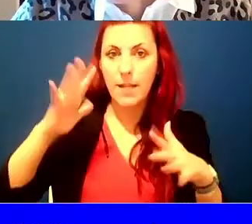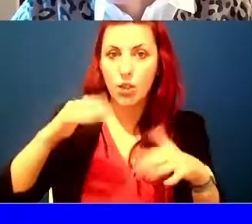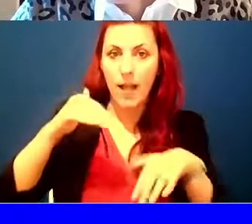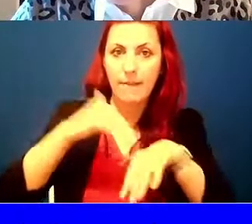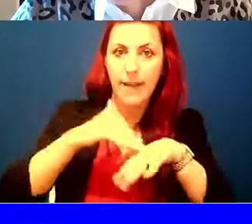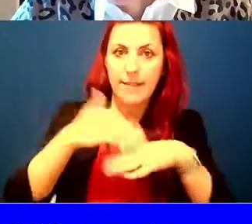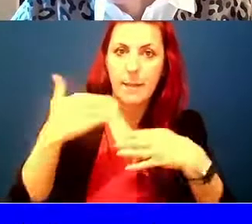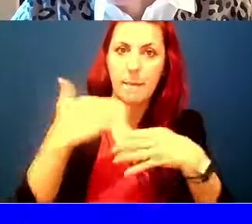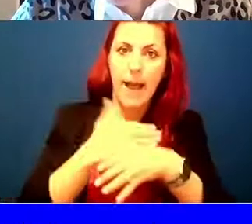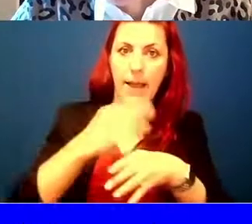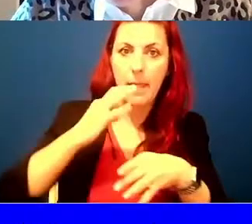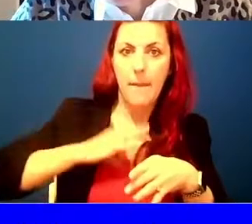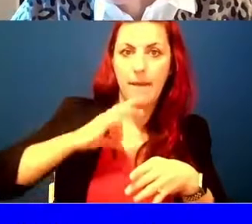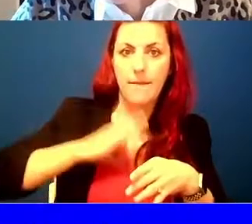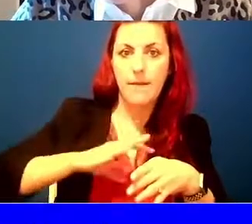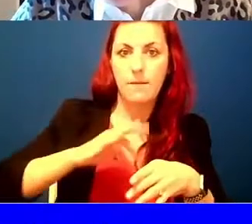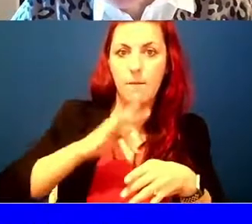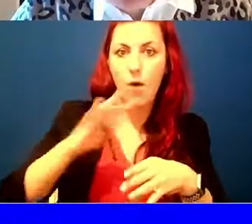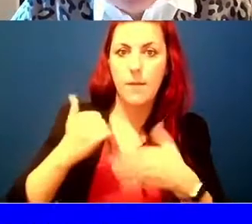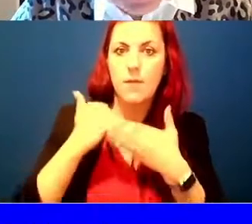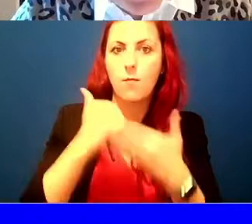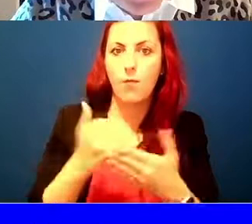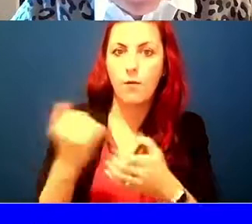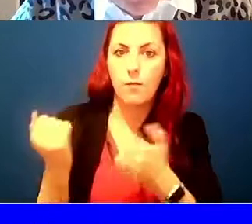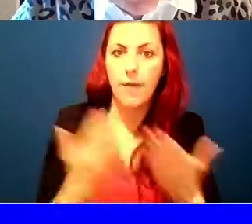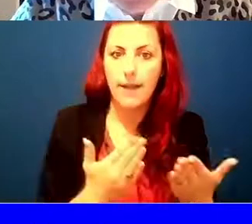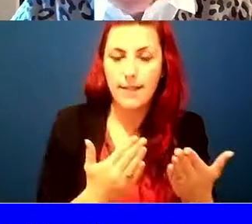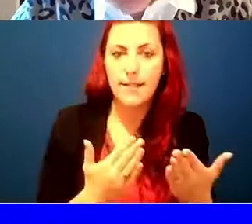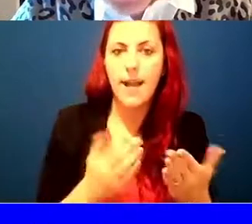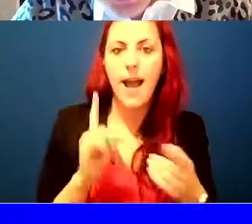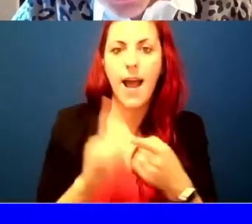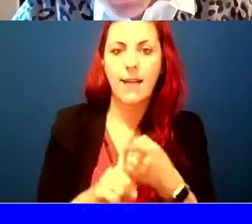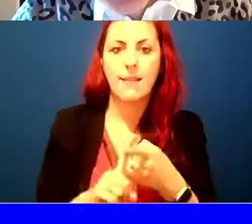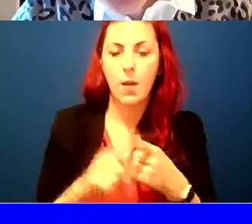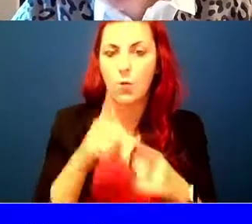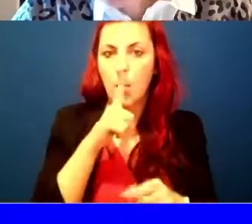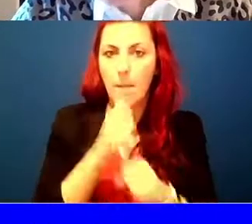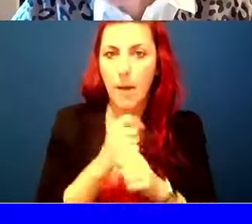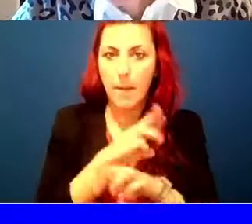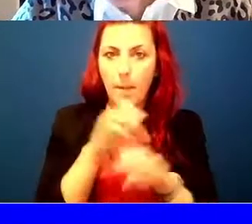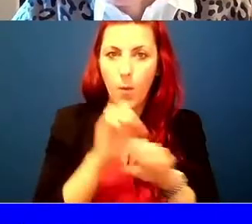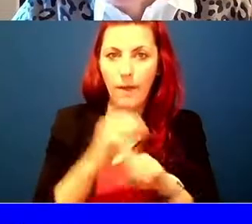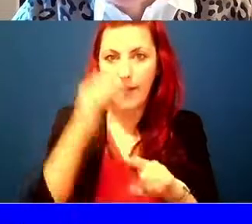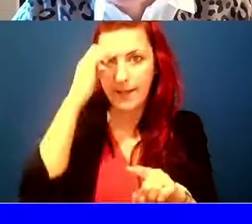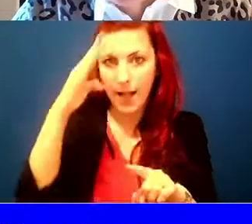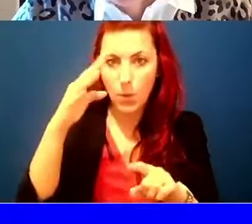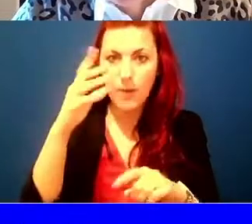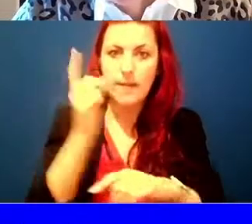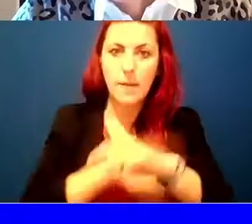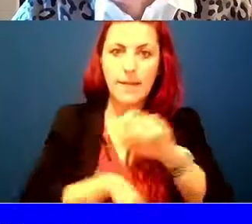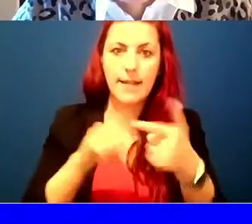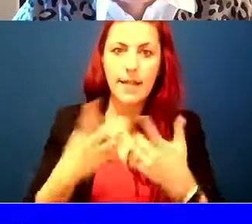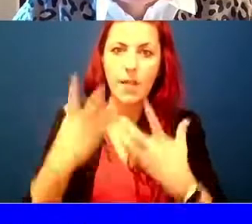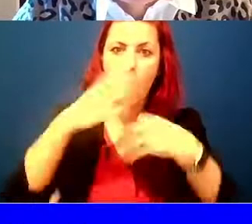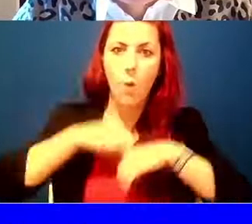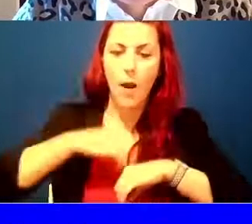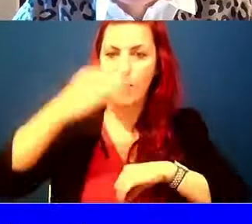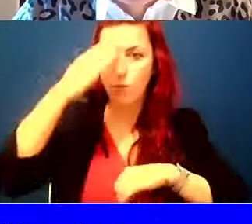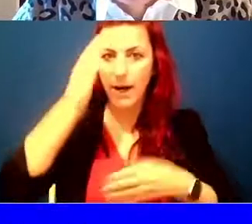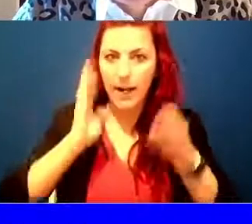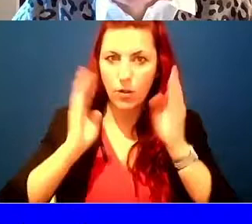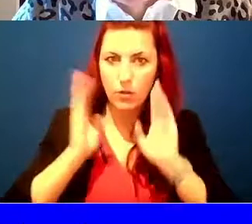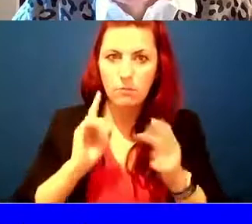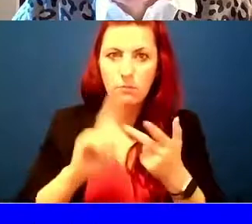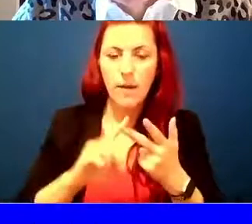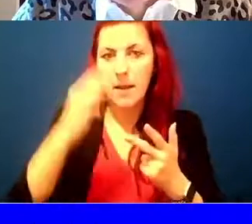Act and benefit from its supports. And they were thinking there of people with intellectual disability, acquired brain injury, forms of mental